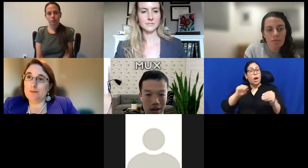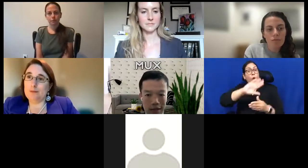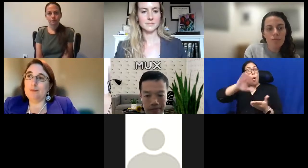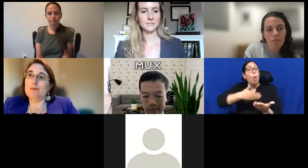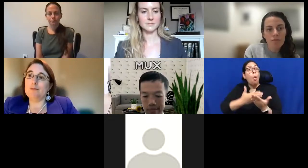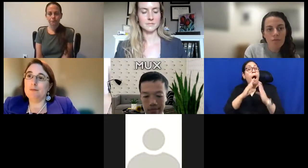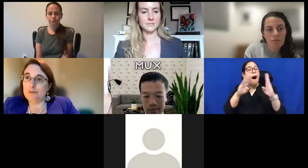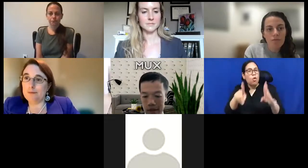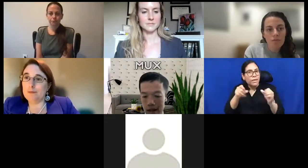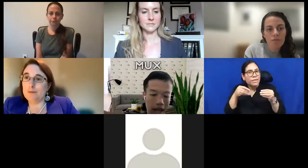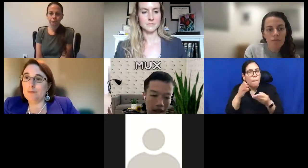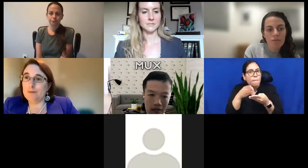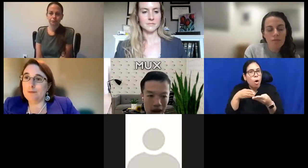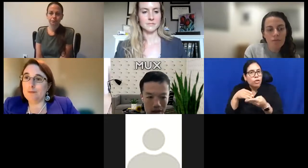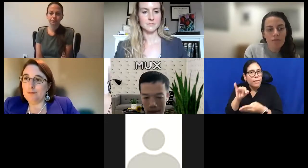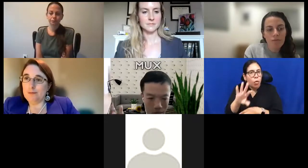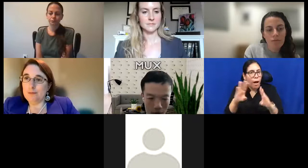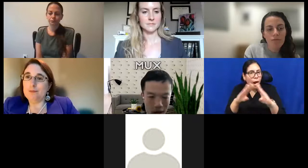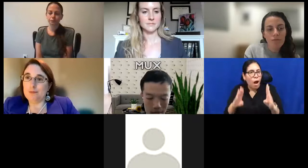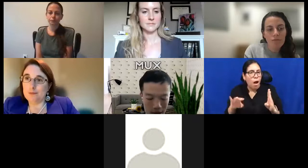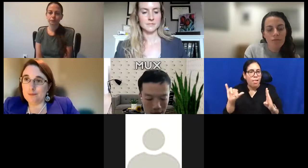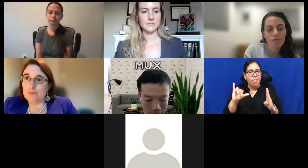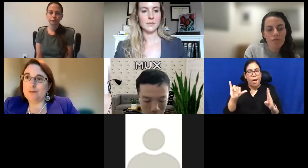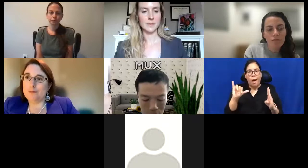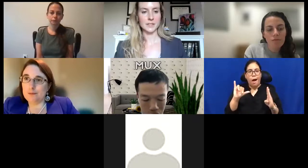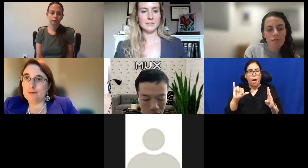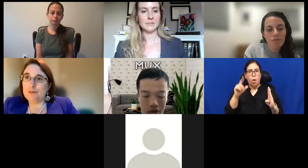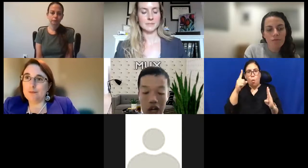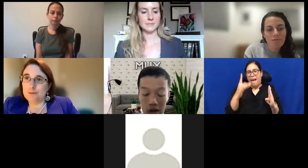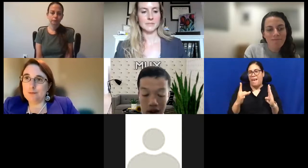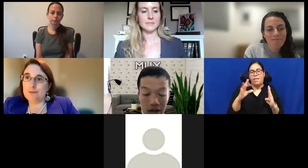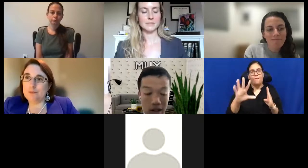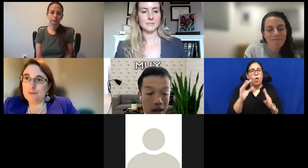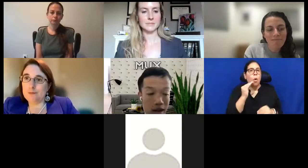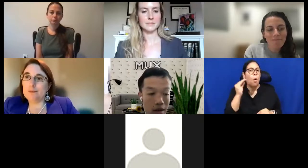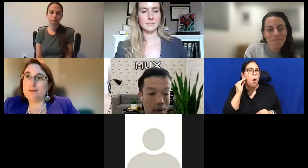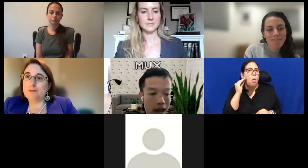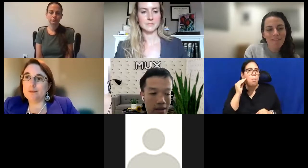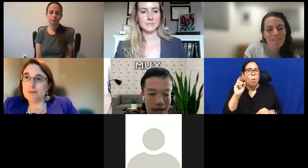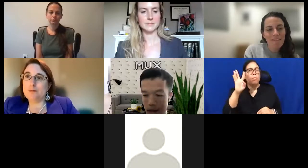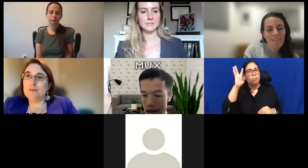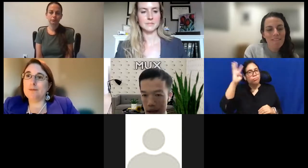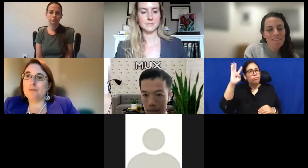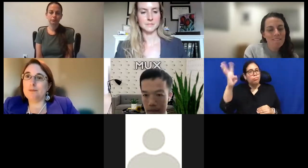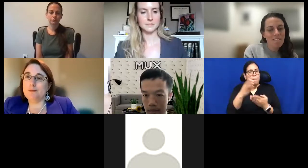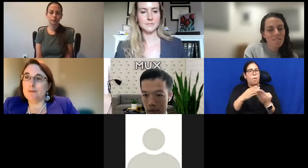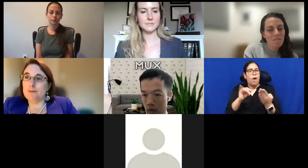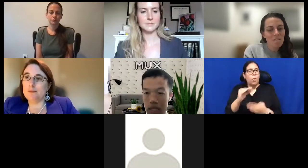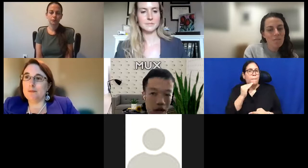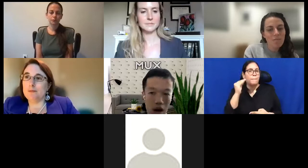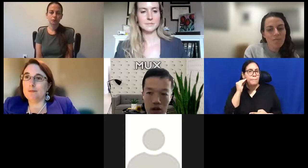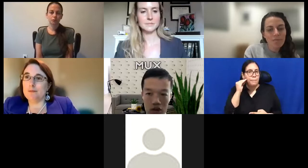or like 1/8 of your house, some random arbitrary fraction of your house. But as like